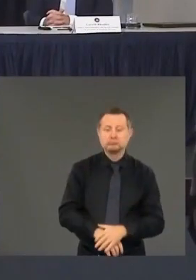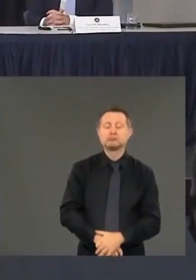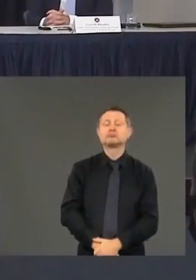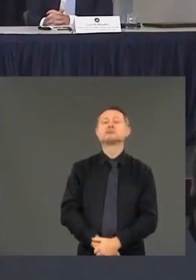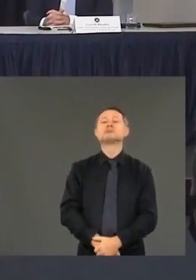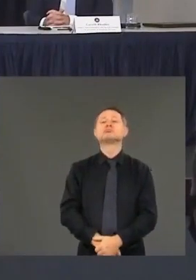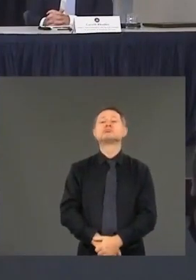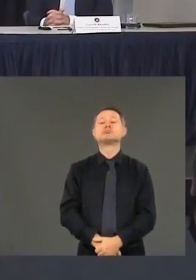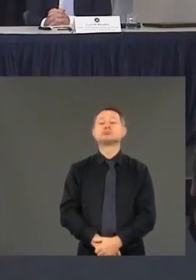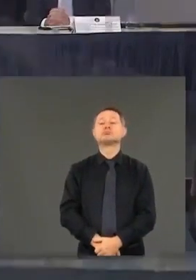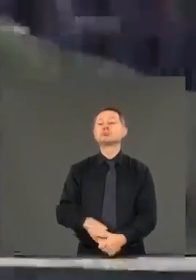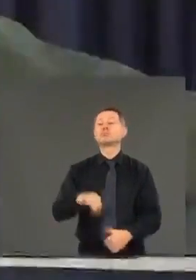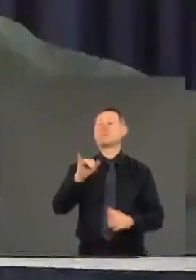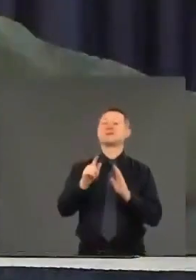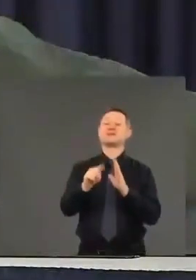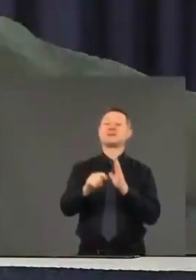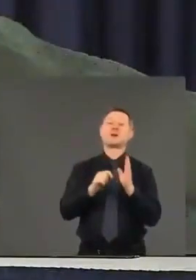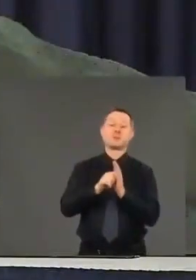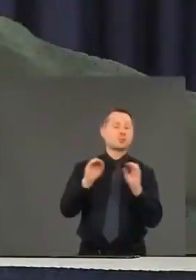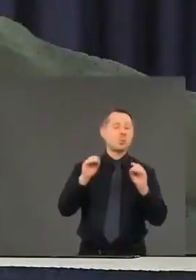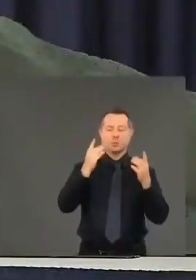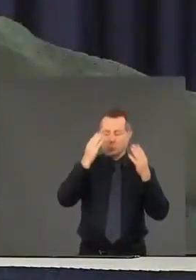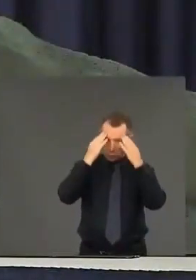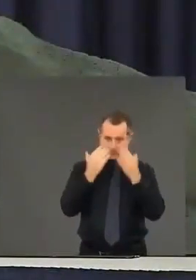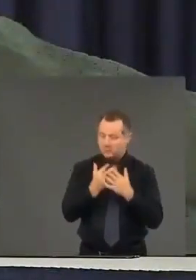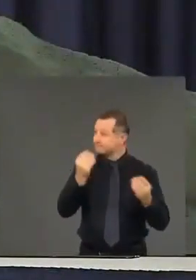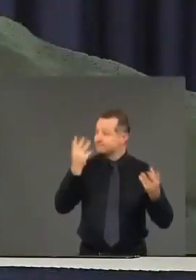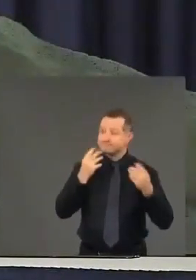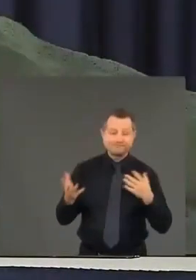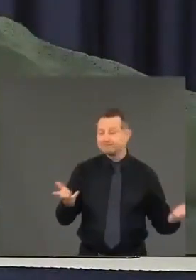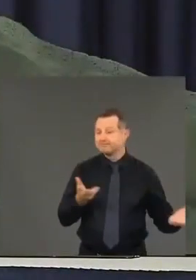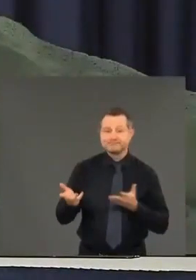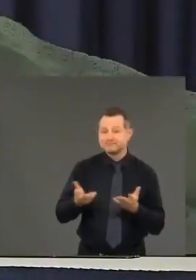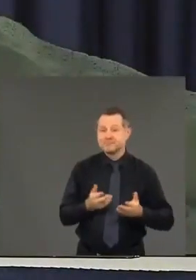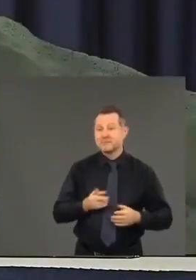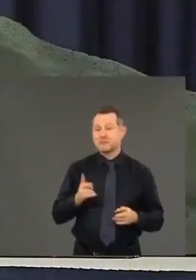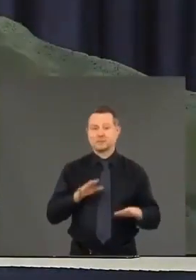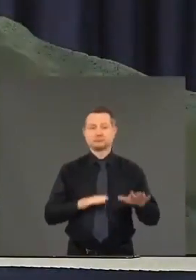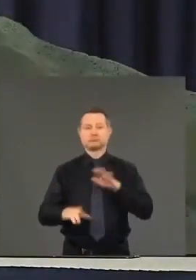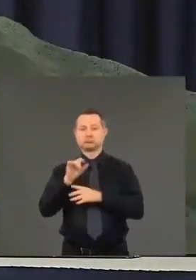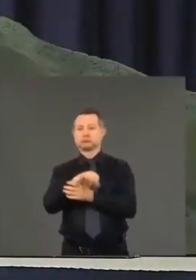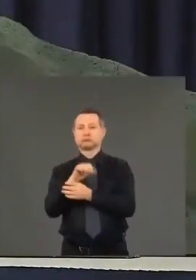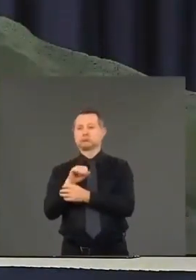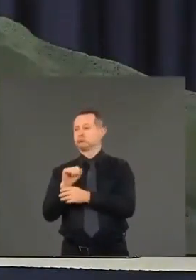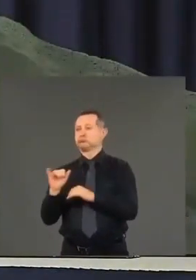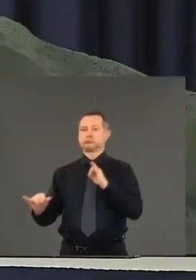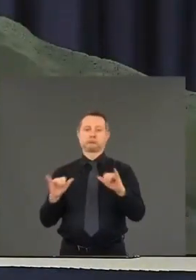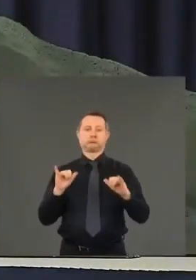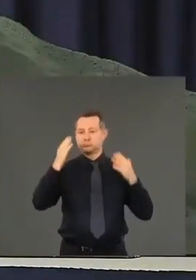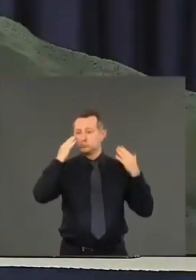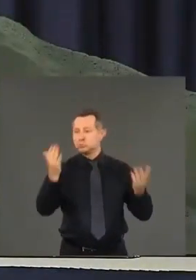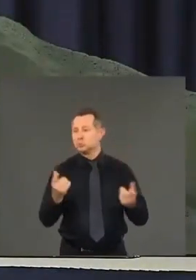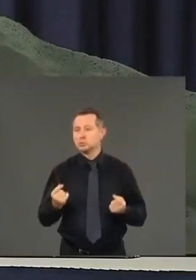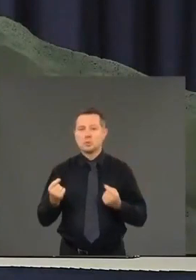Nobody knew what they were talking about for a long time. That's the bottom line